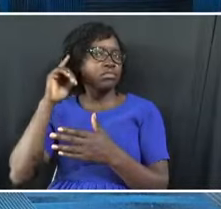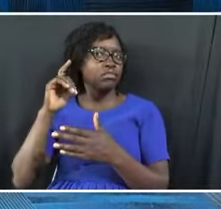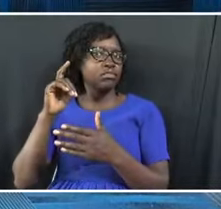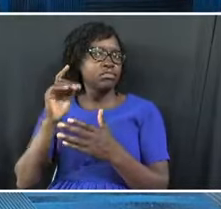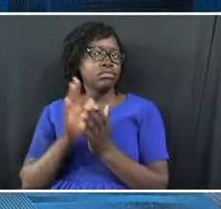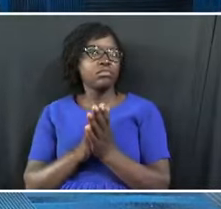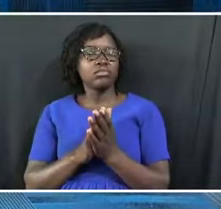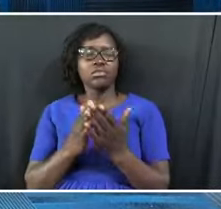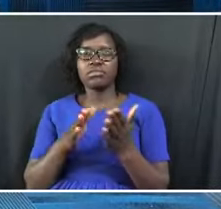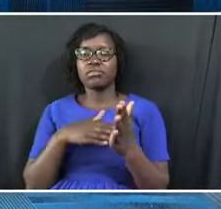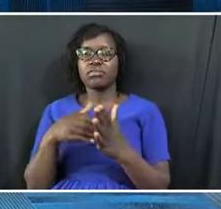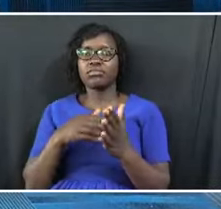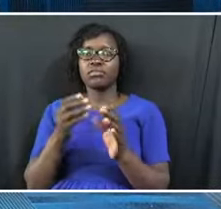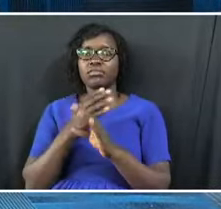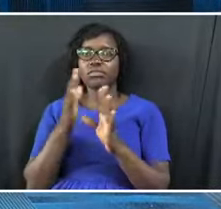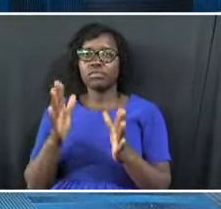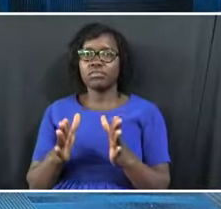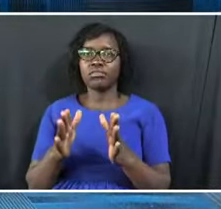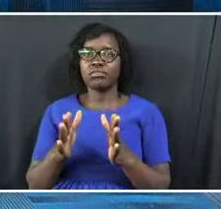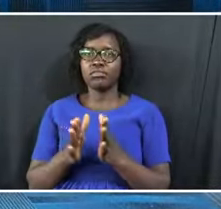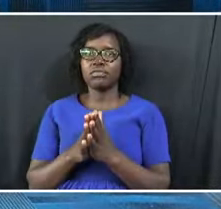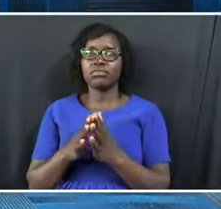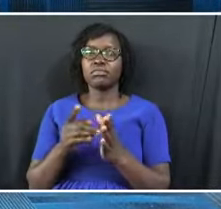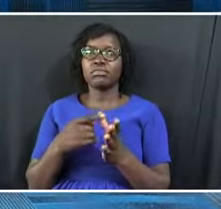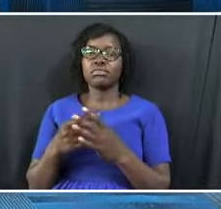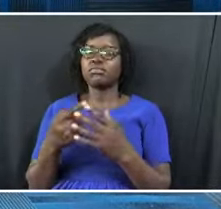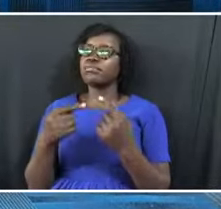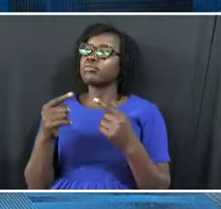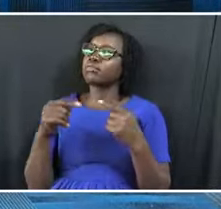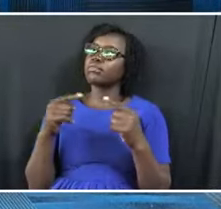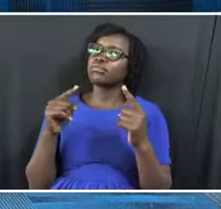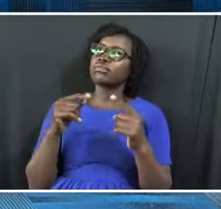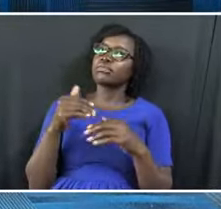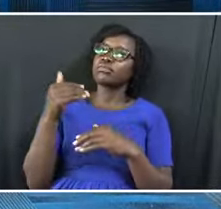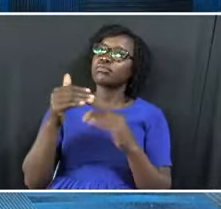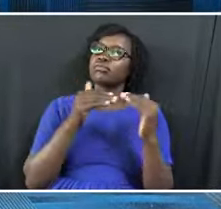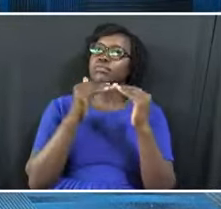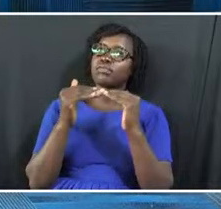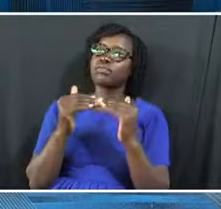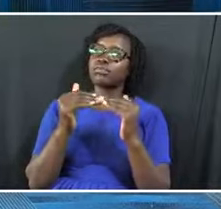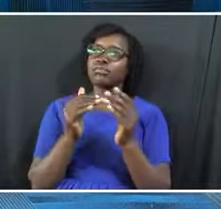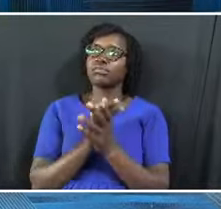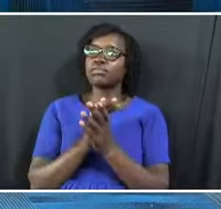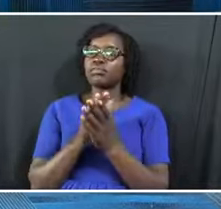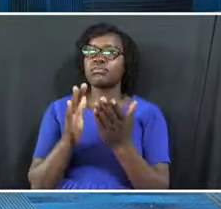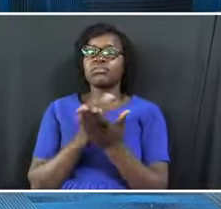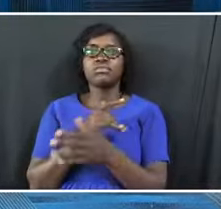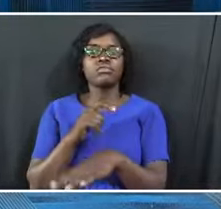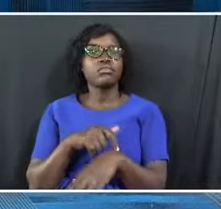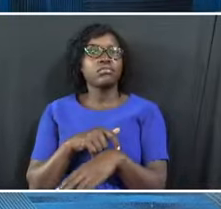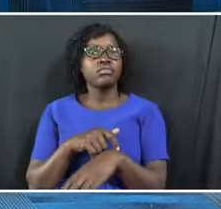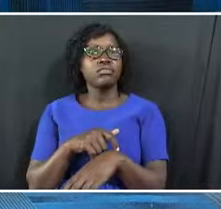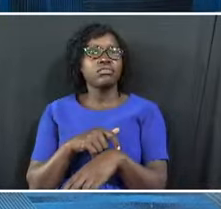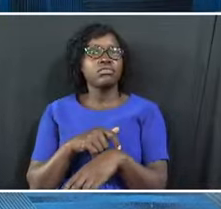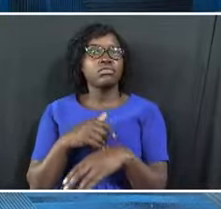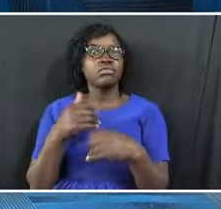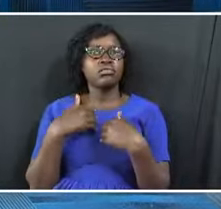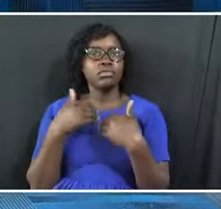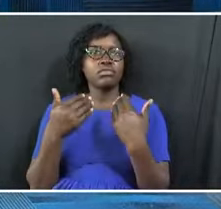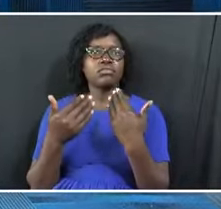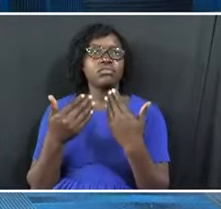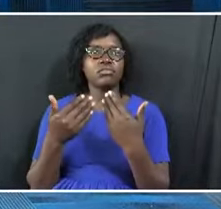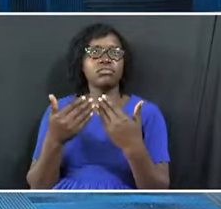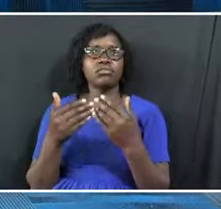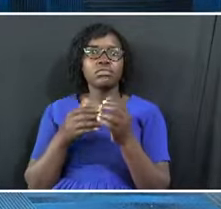it finds its propeller, and it is propelled to the next recipient. Sometimes we are propellers